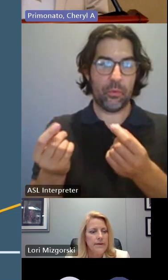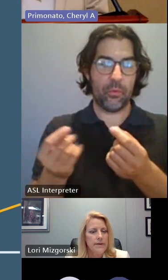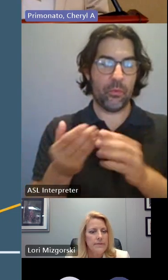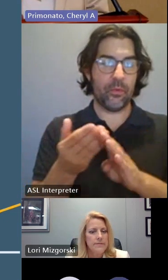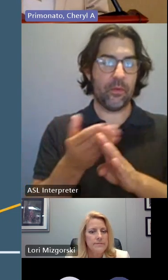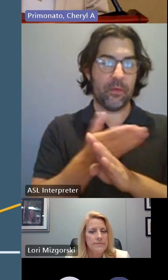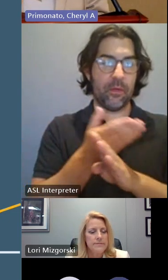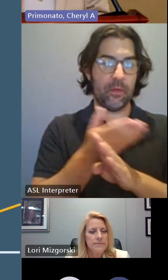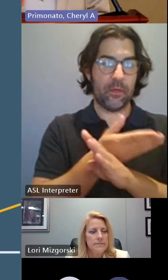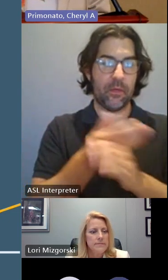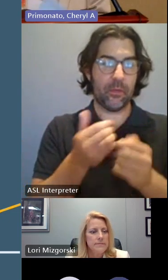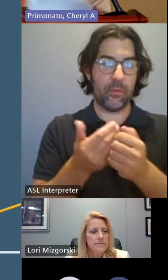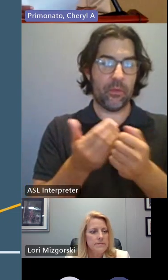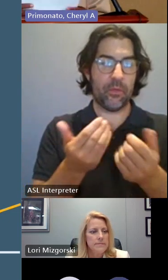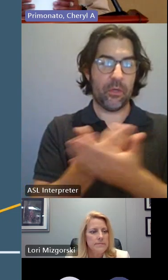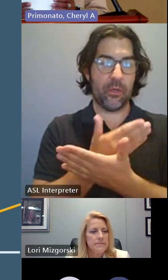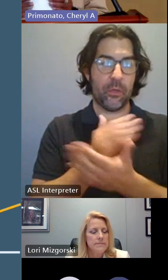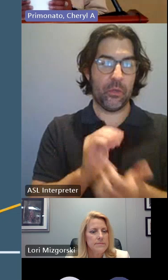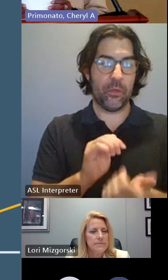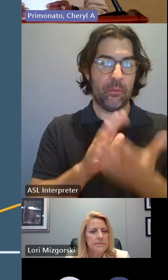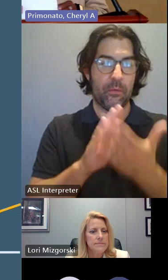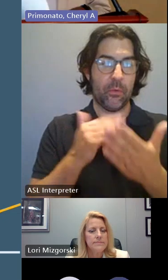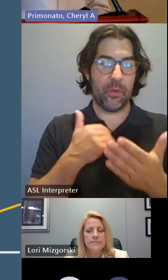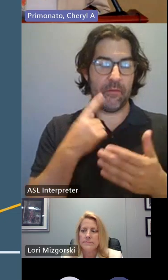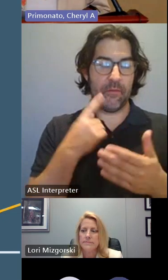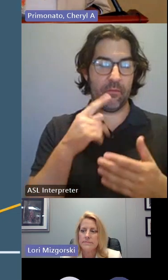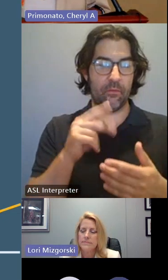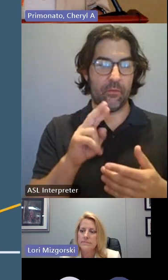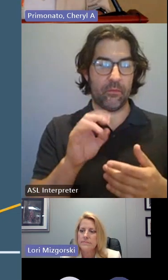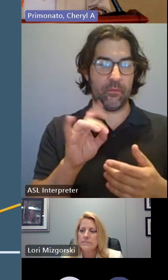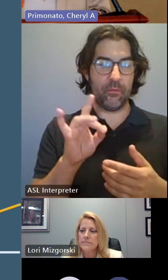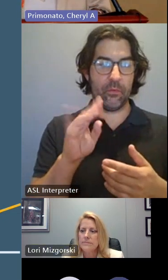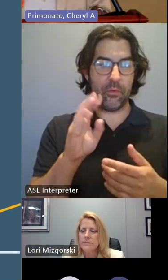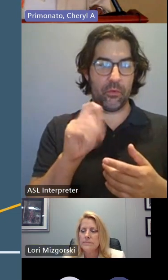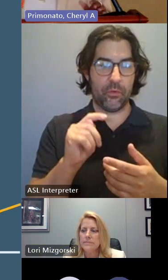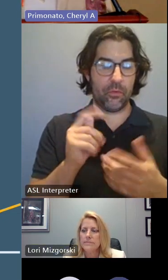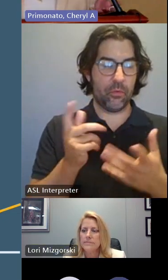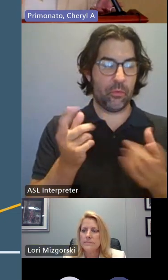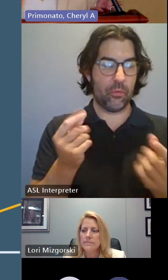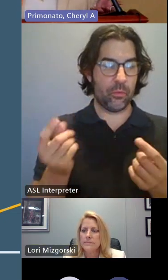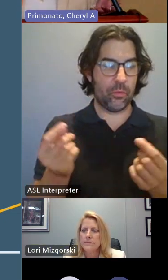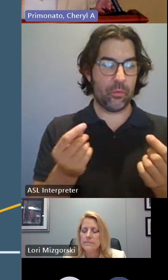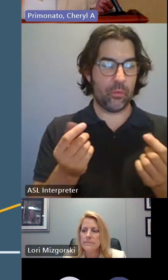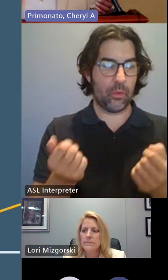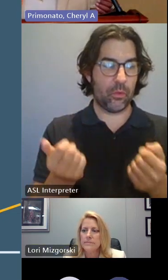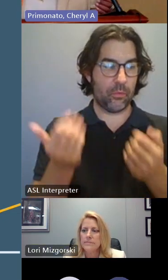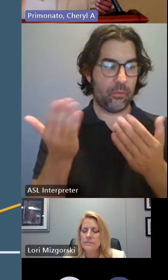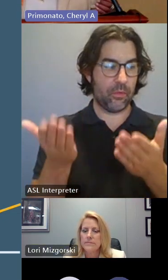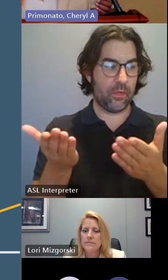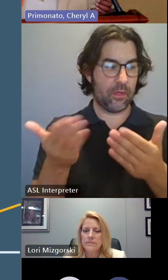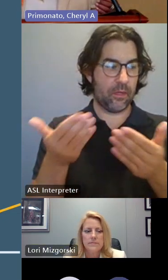with a new approach that we have in procurement, that we wanted to present upcoming